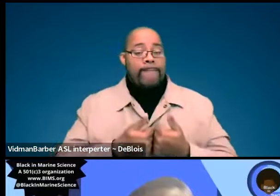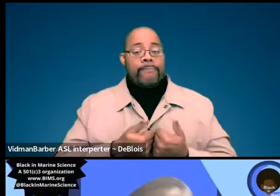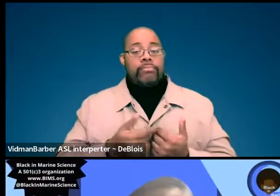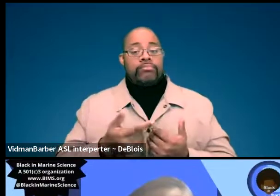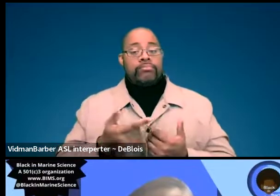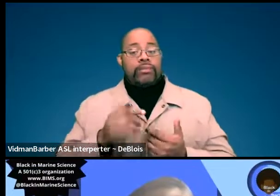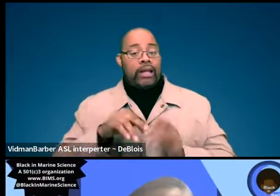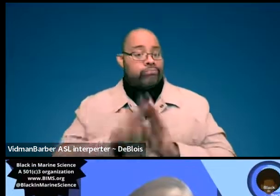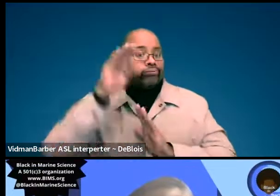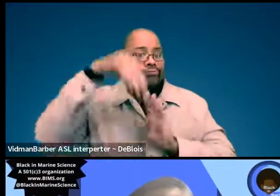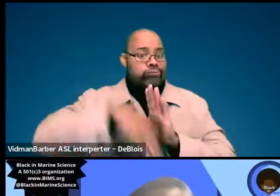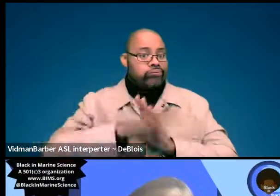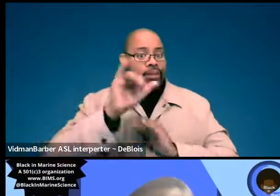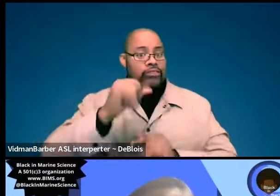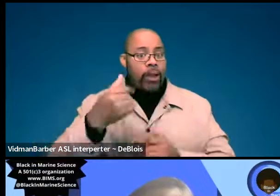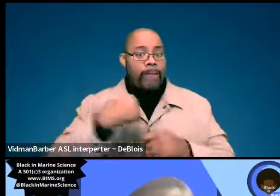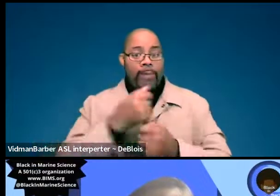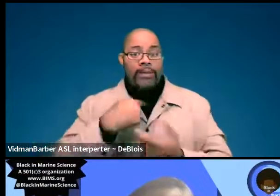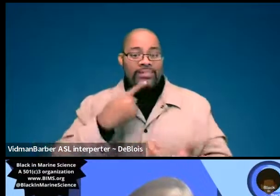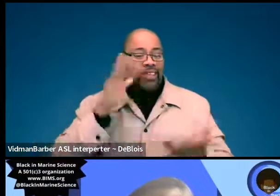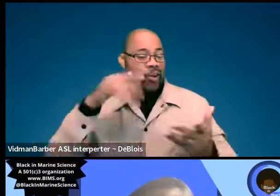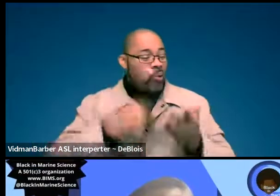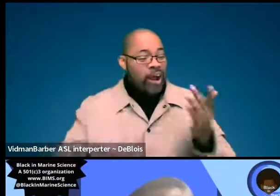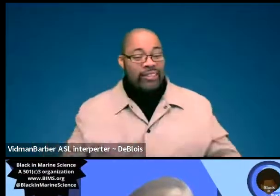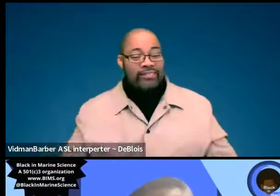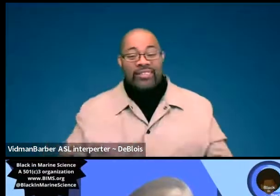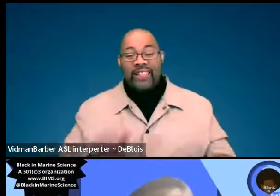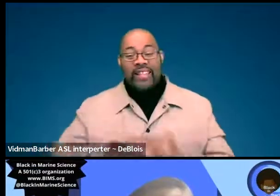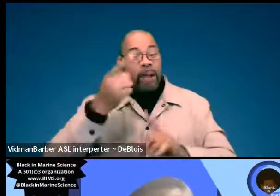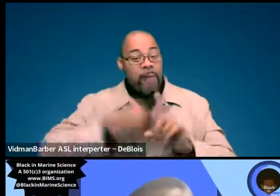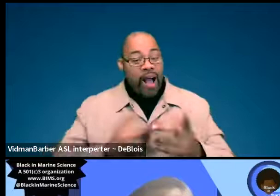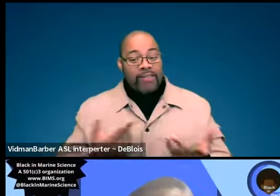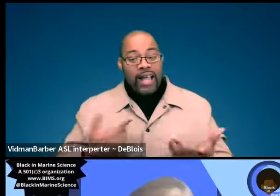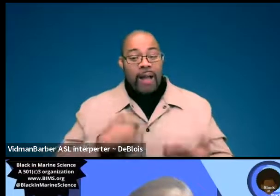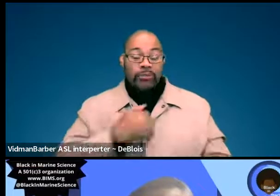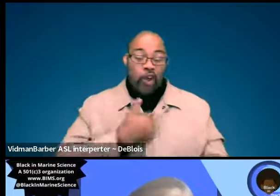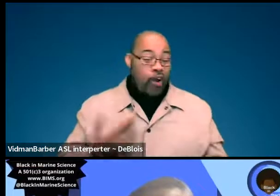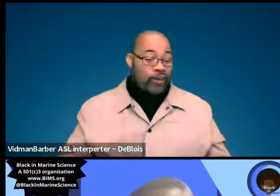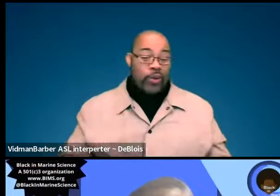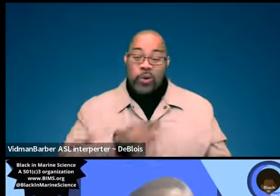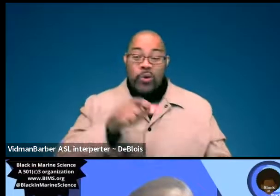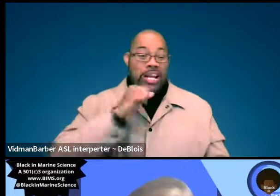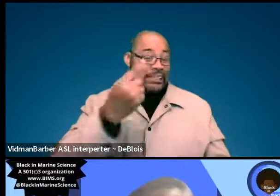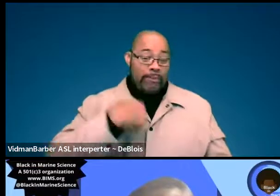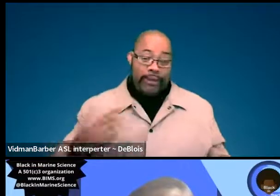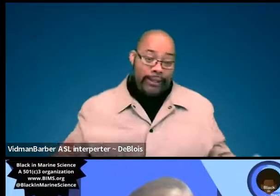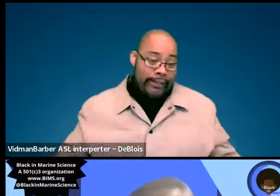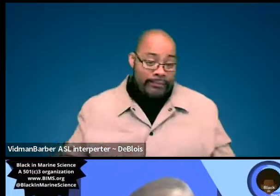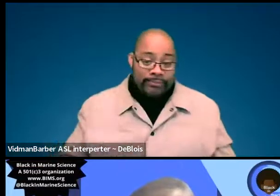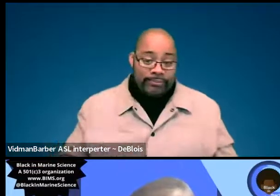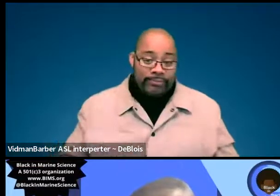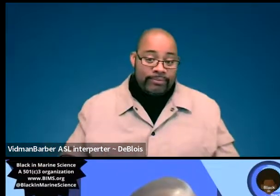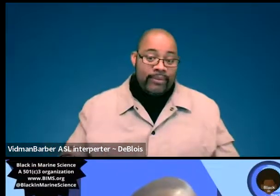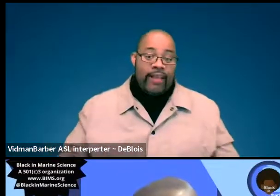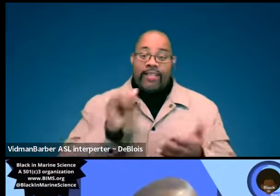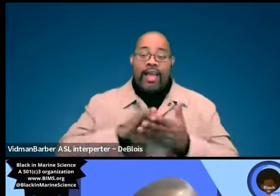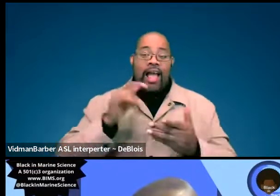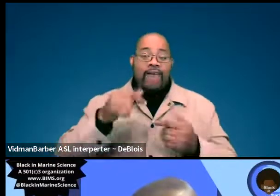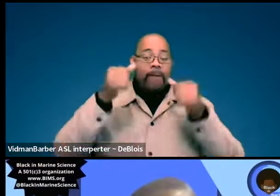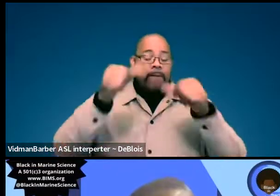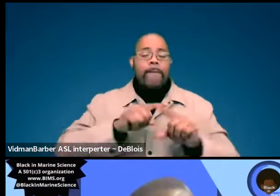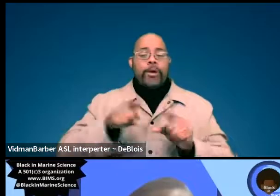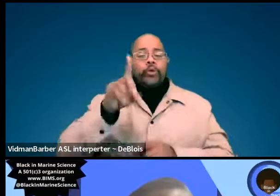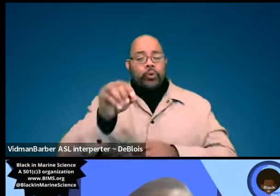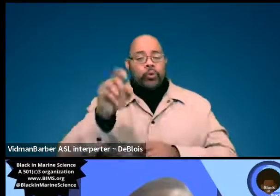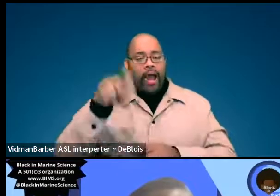flows of Instagram have made me just be like, you know what, this month, I'm sorry, y'all aren't going to see me anything I have to post, but you